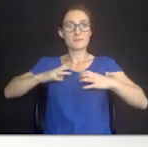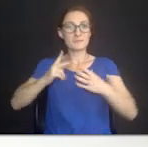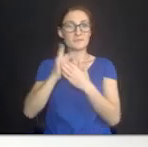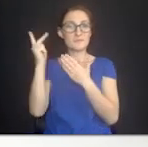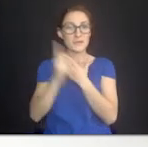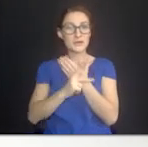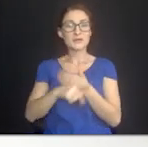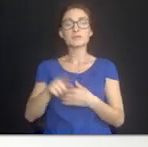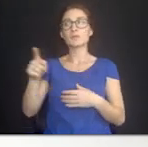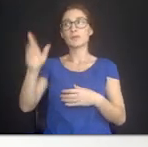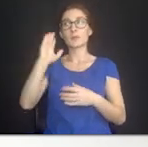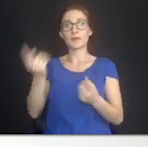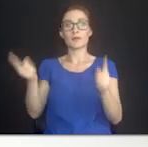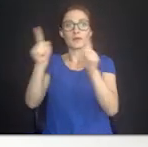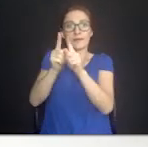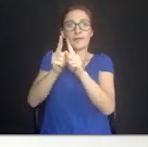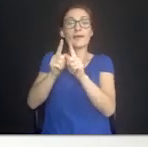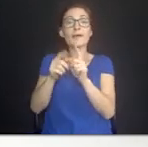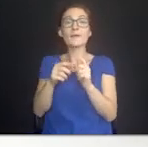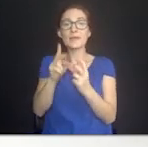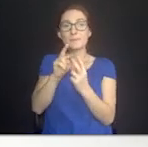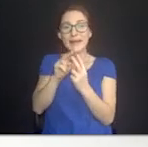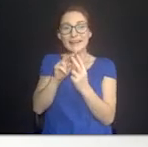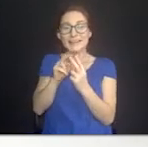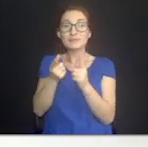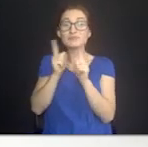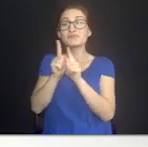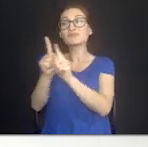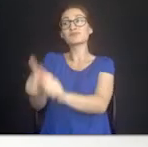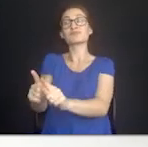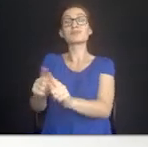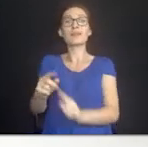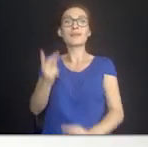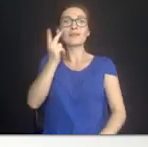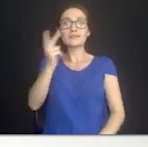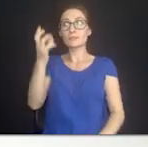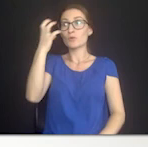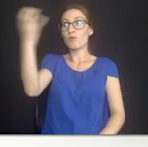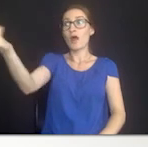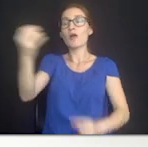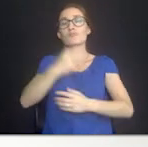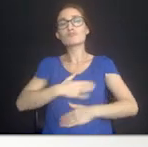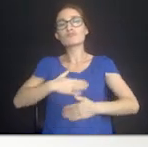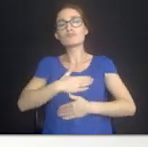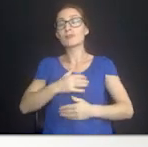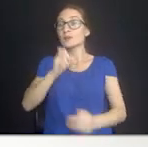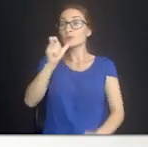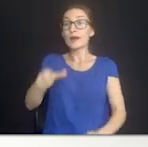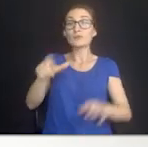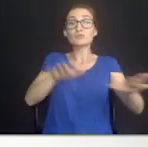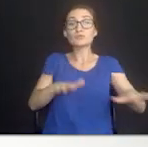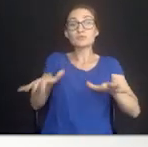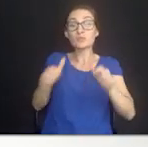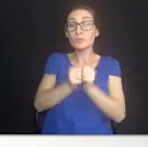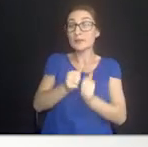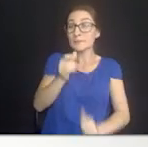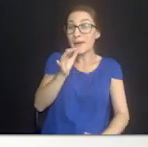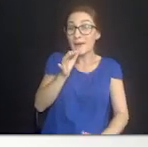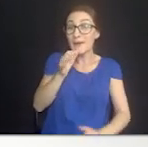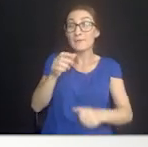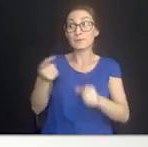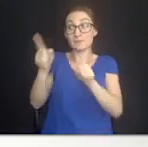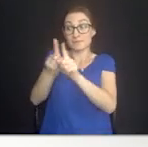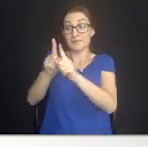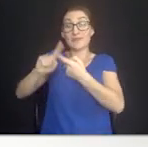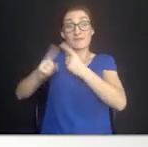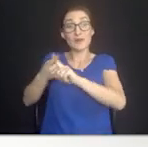with a buddy, and they can go out. I've seen the companion, go out and have a good time. I don't have to hang out with mom. I have